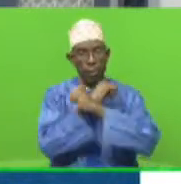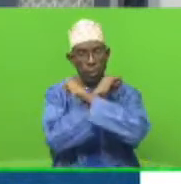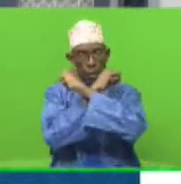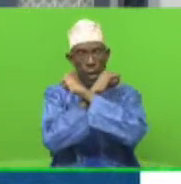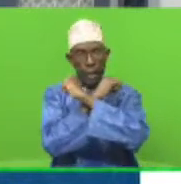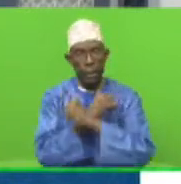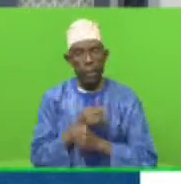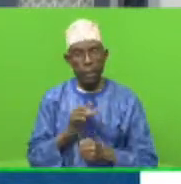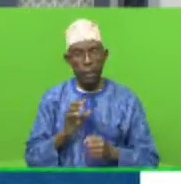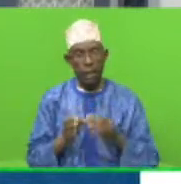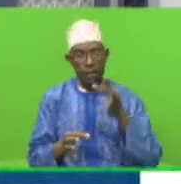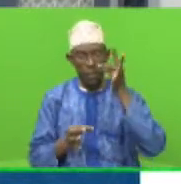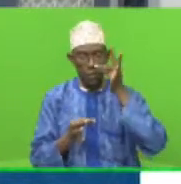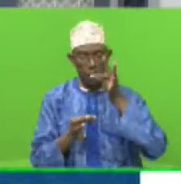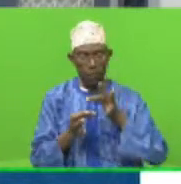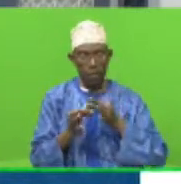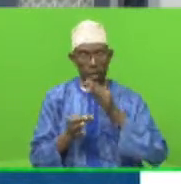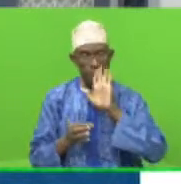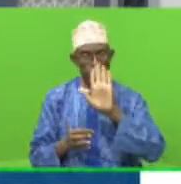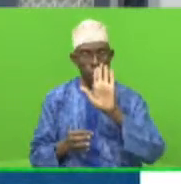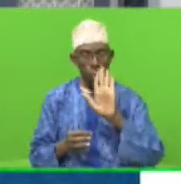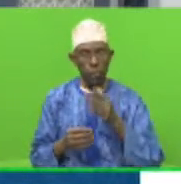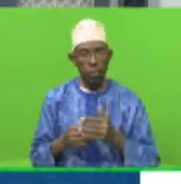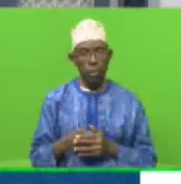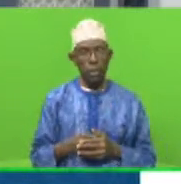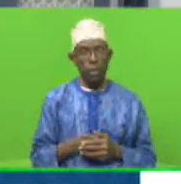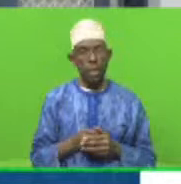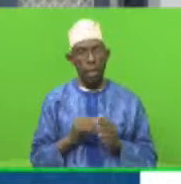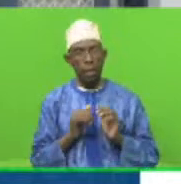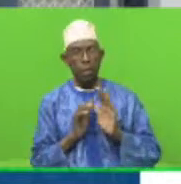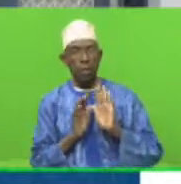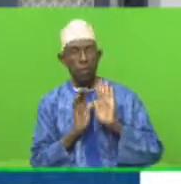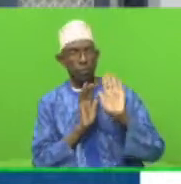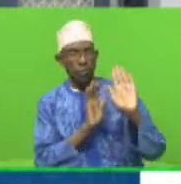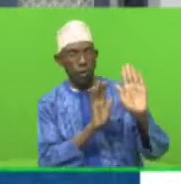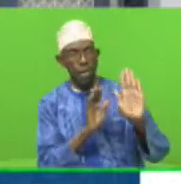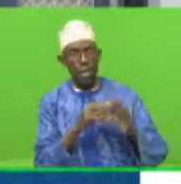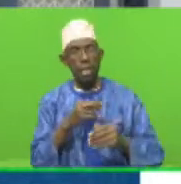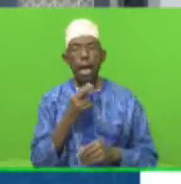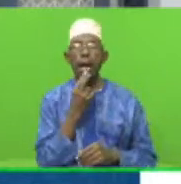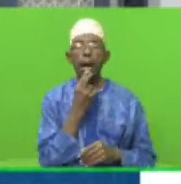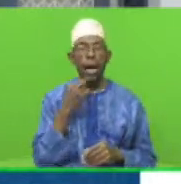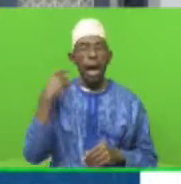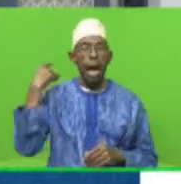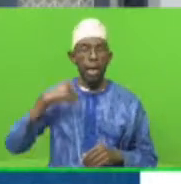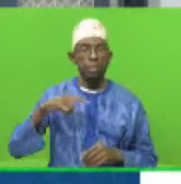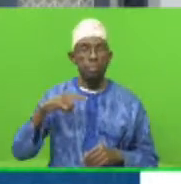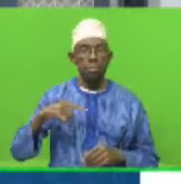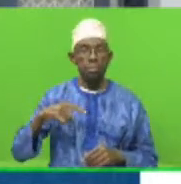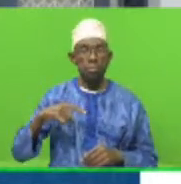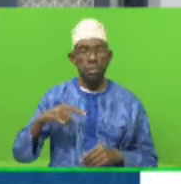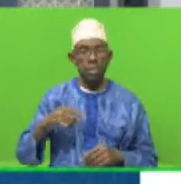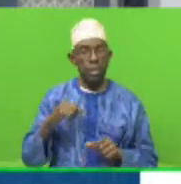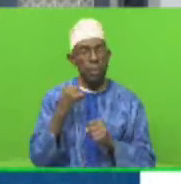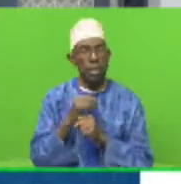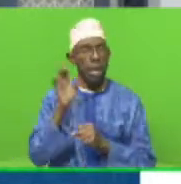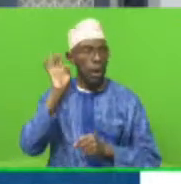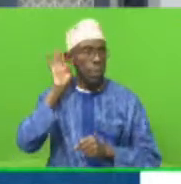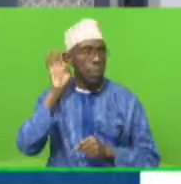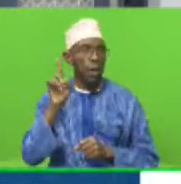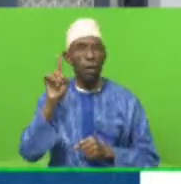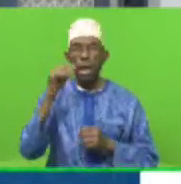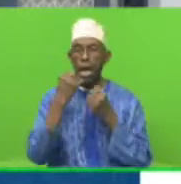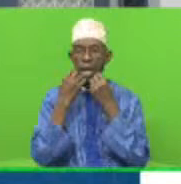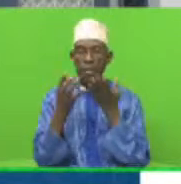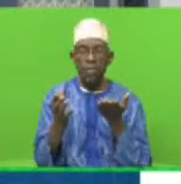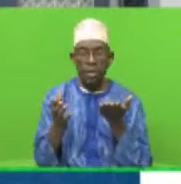that fitra by abstaining or avoiding al-muharramat. Disobeying Allah subhanahu wa ta'ala. When